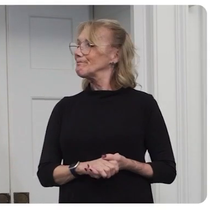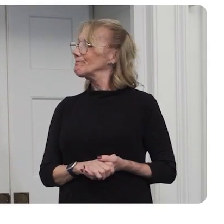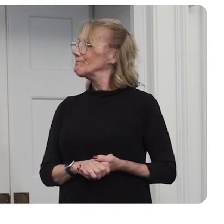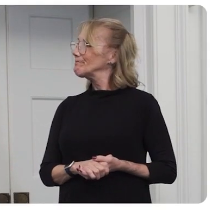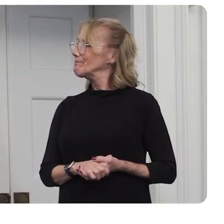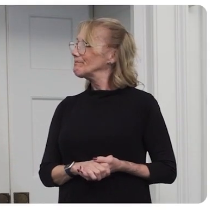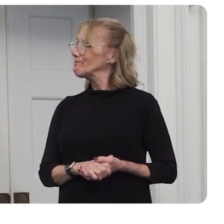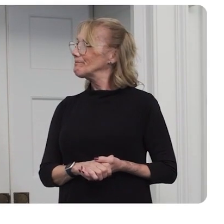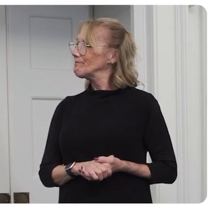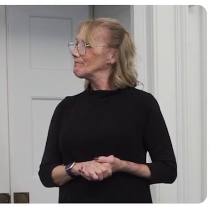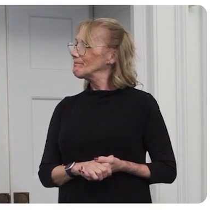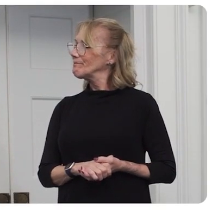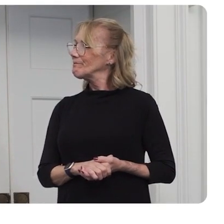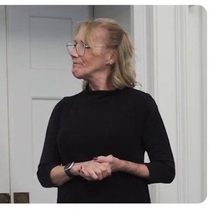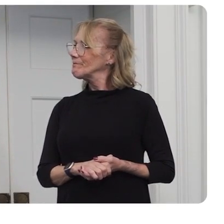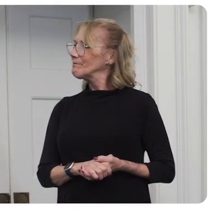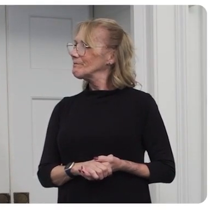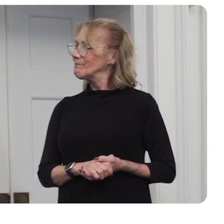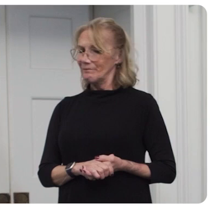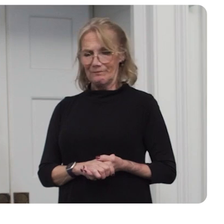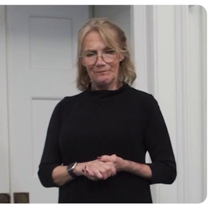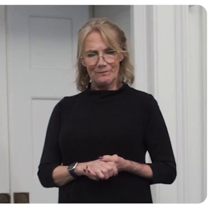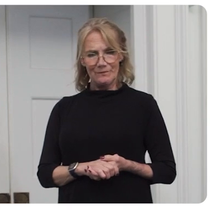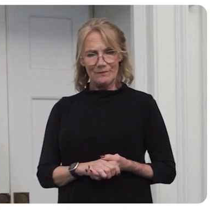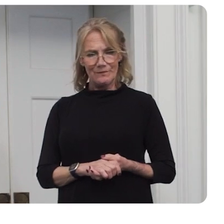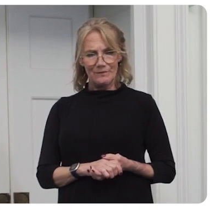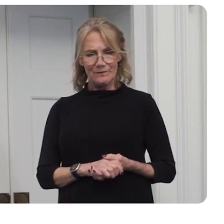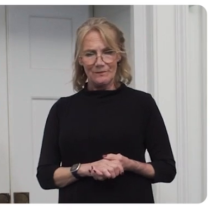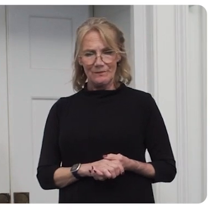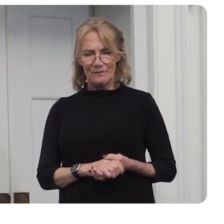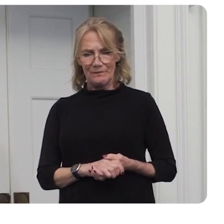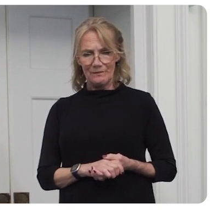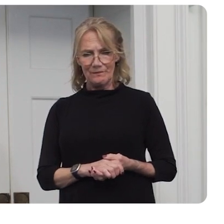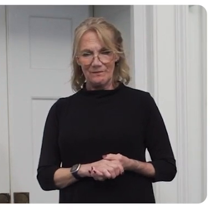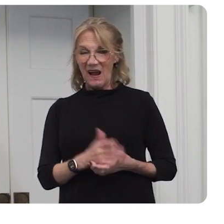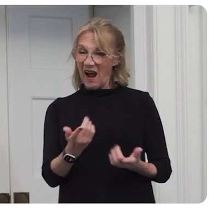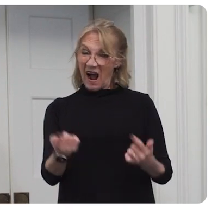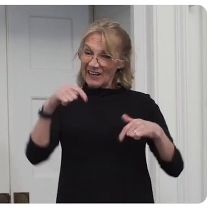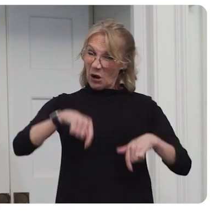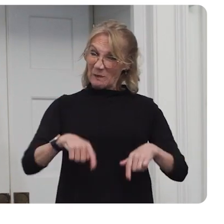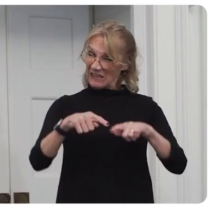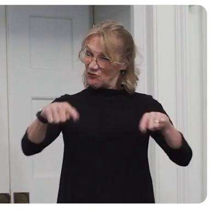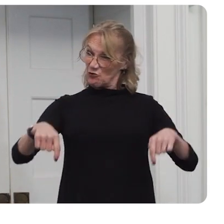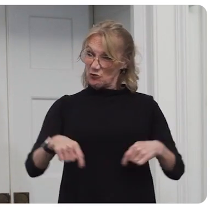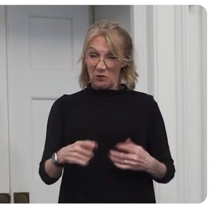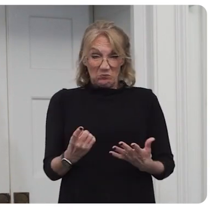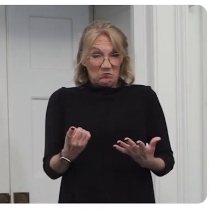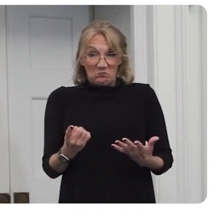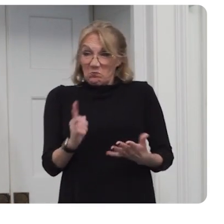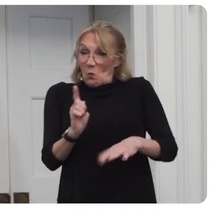Why, Grace? Because I can come over there whenever I want. I don't pay anybody to drive here.